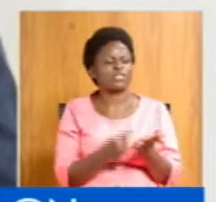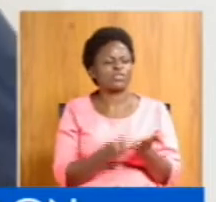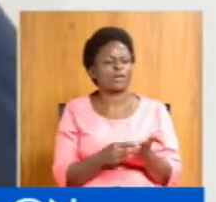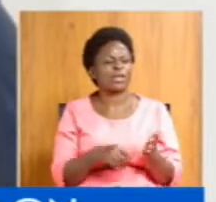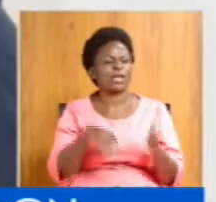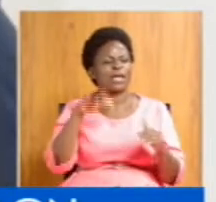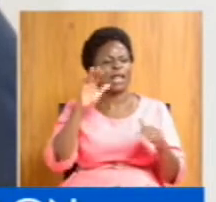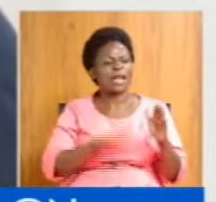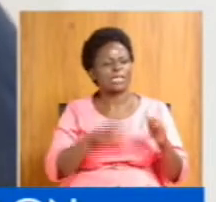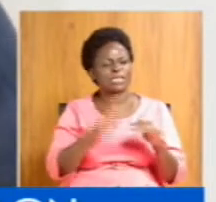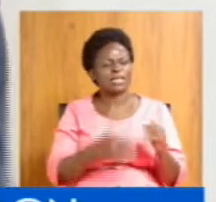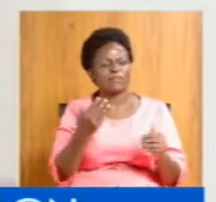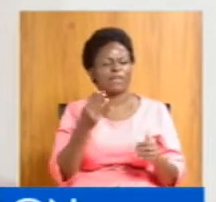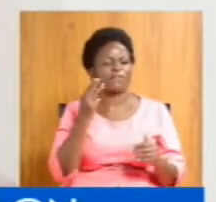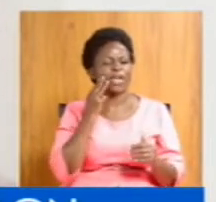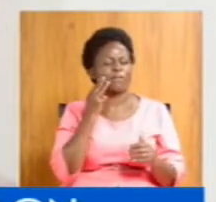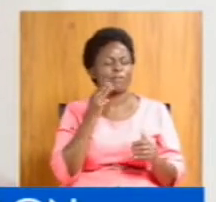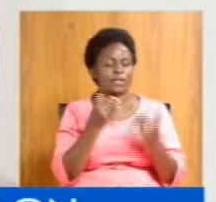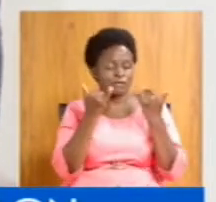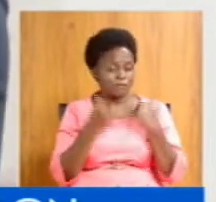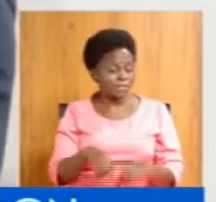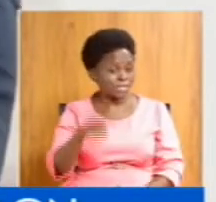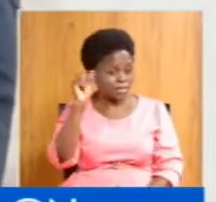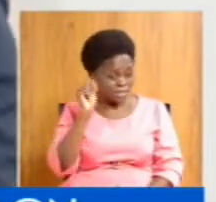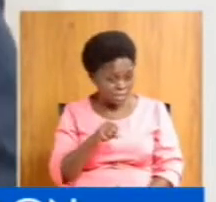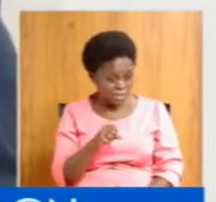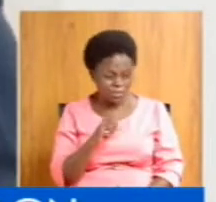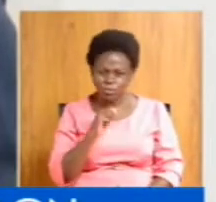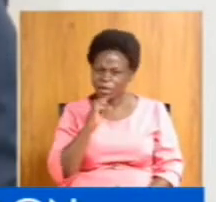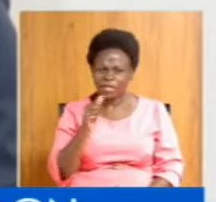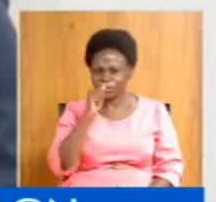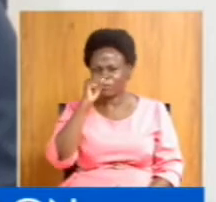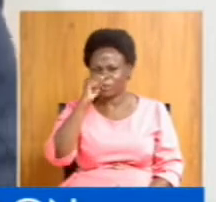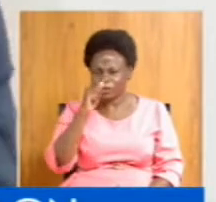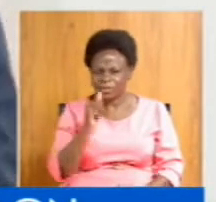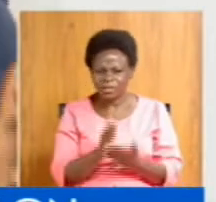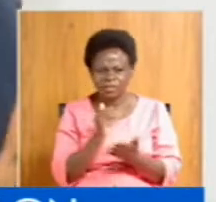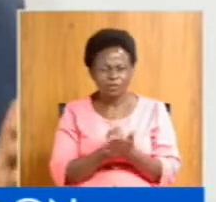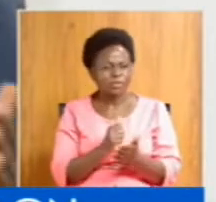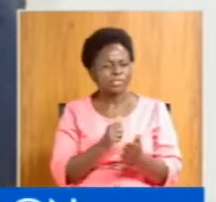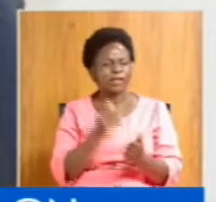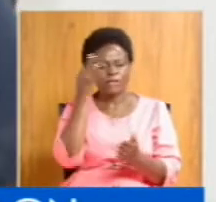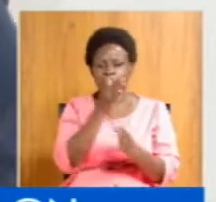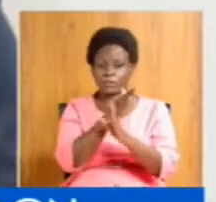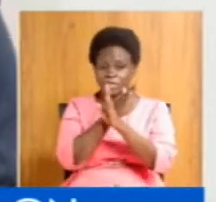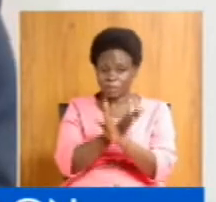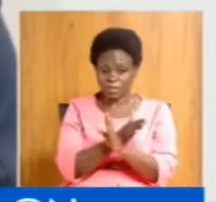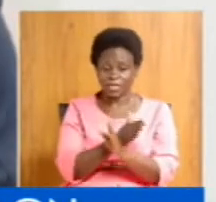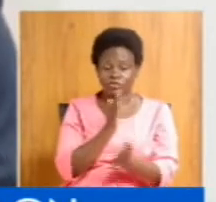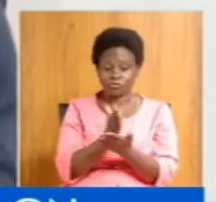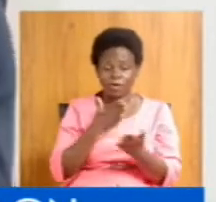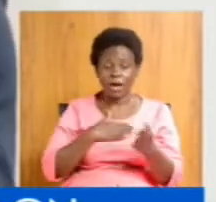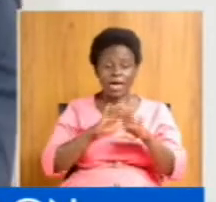are less than 5 million. So that tells you that, yes, we are not proud that Facebook is still suspended. And indeed,